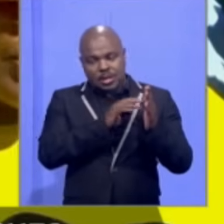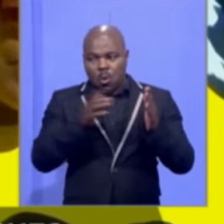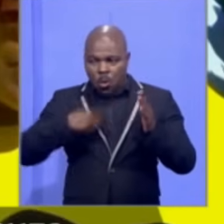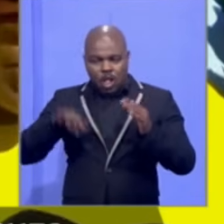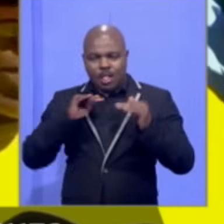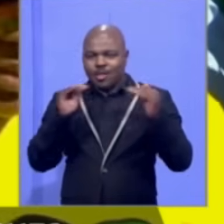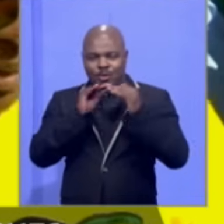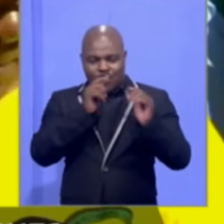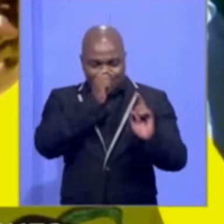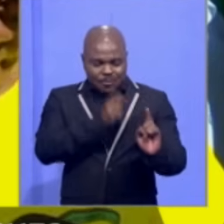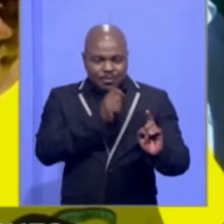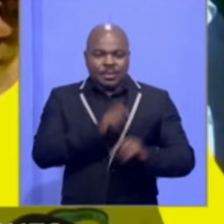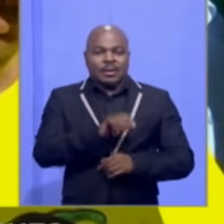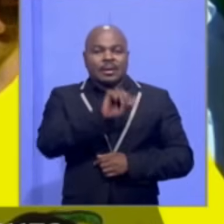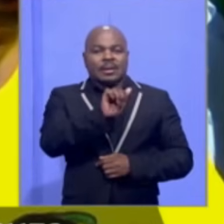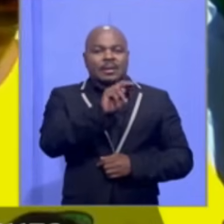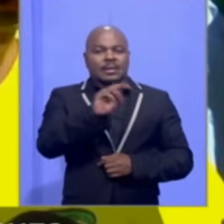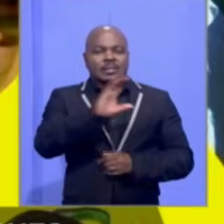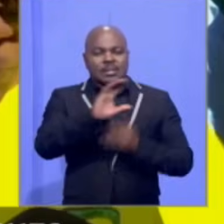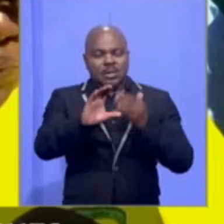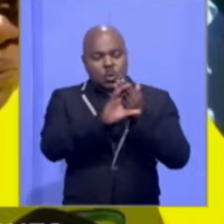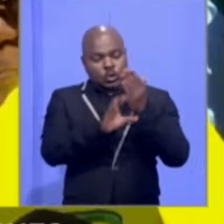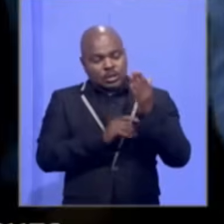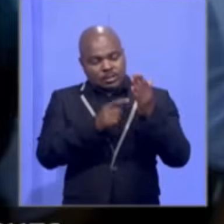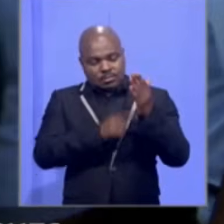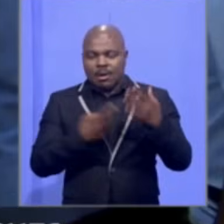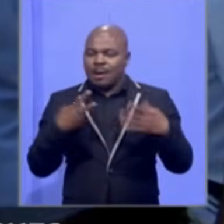The constitution of the ANC will apply